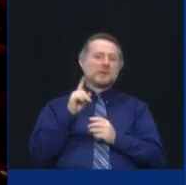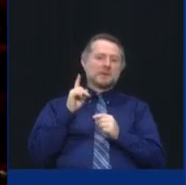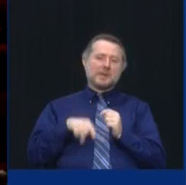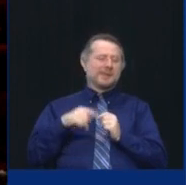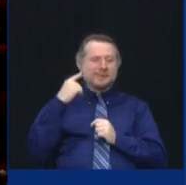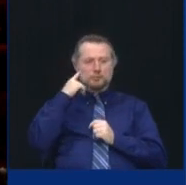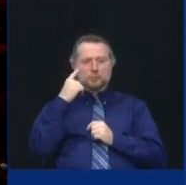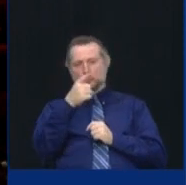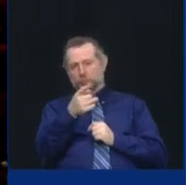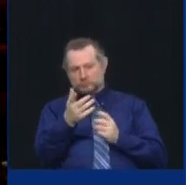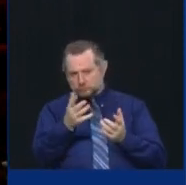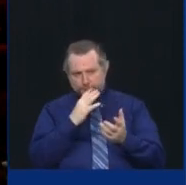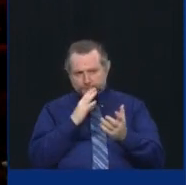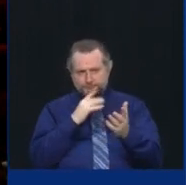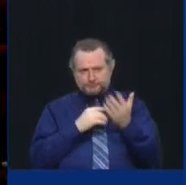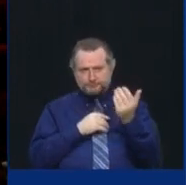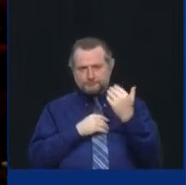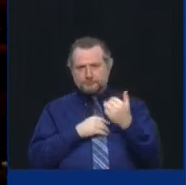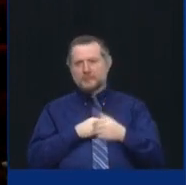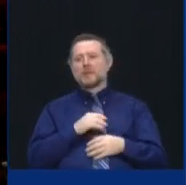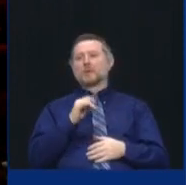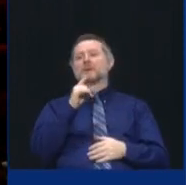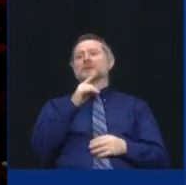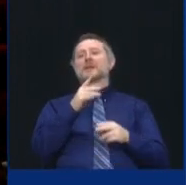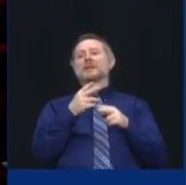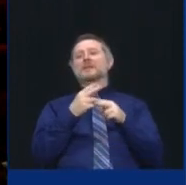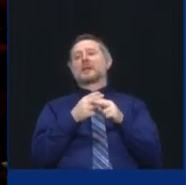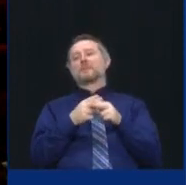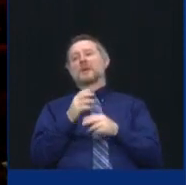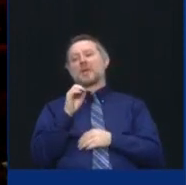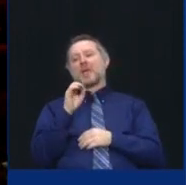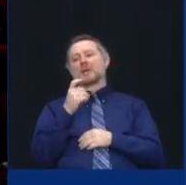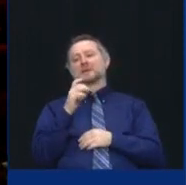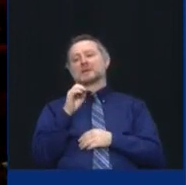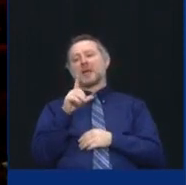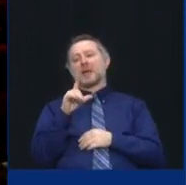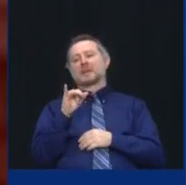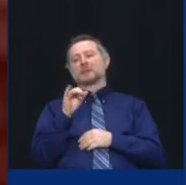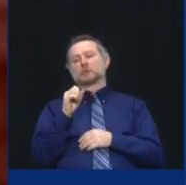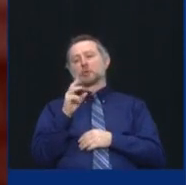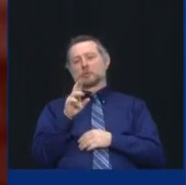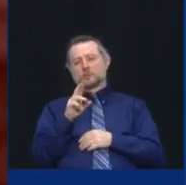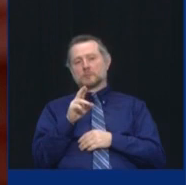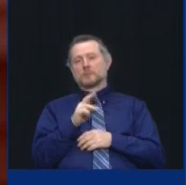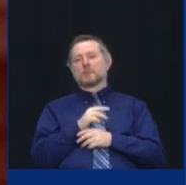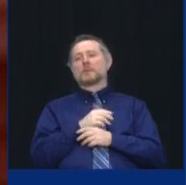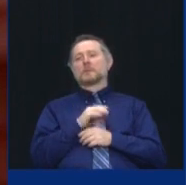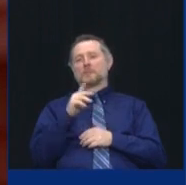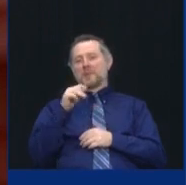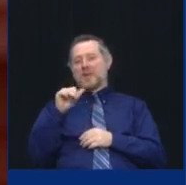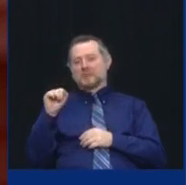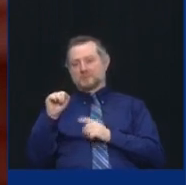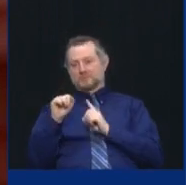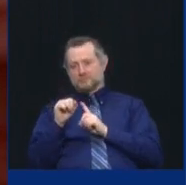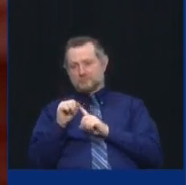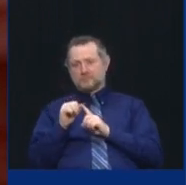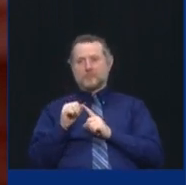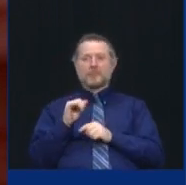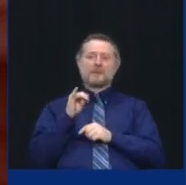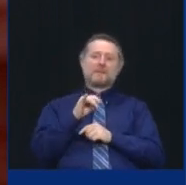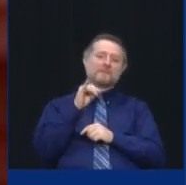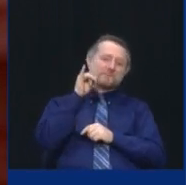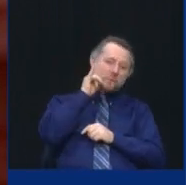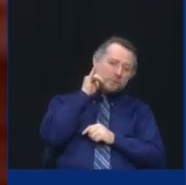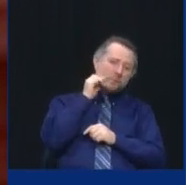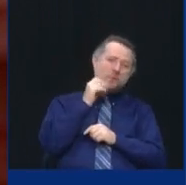smartphone, so it's the Excelsior Pass. Turn your button off. Okay, it's the Excelsior Pass. It's available on any of the app stores for either phones. It's also